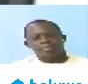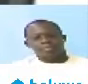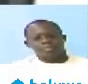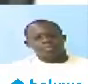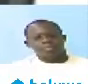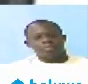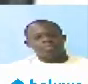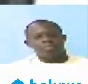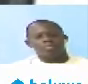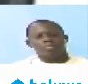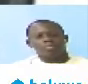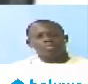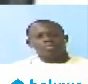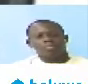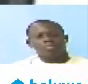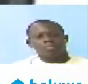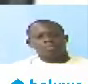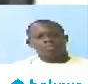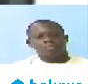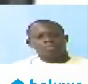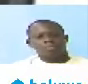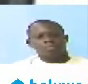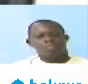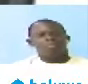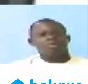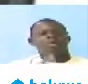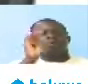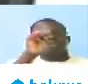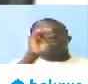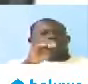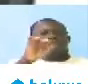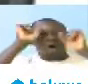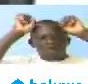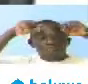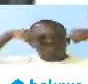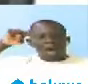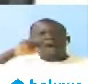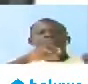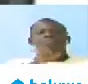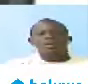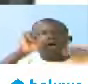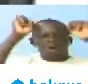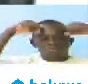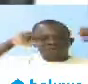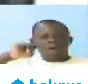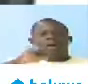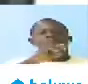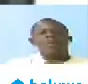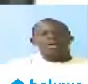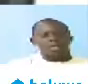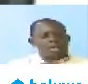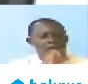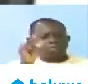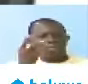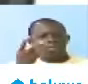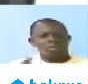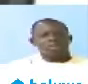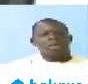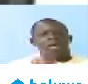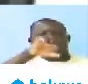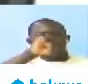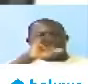dictator. Fulham. He was a Fulham man and he was a dictator. Siadbari. Siadbari. Ha. Dictator